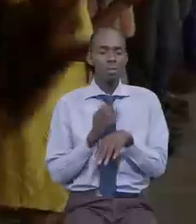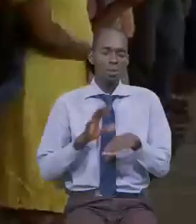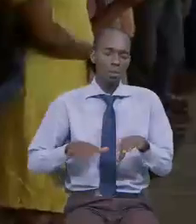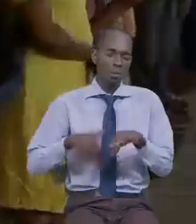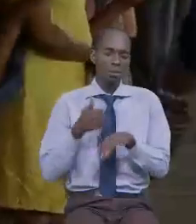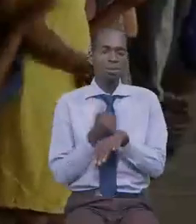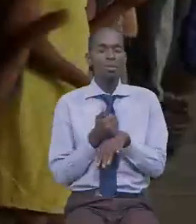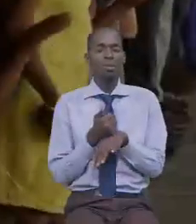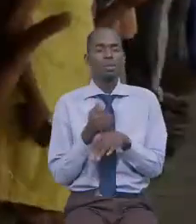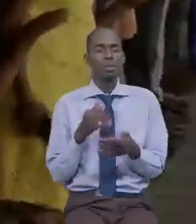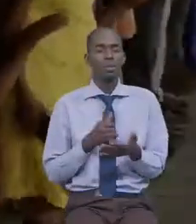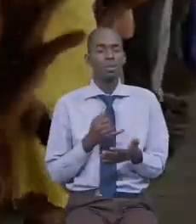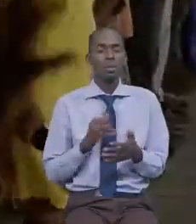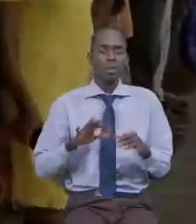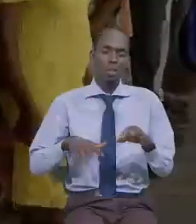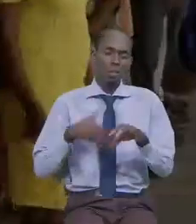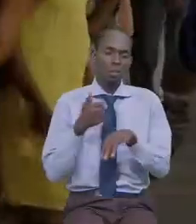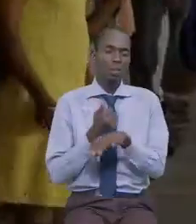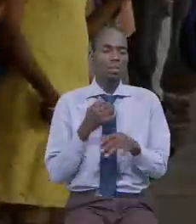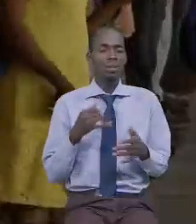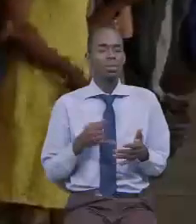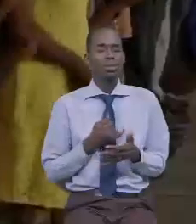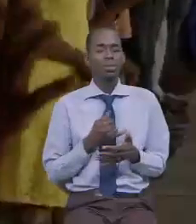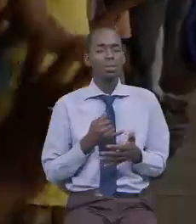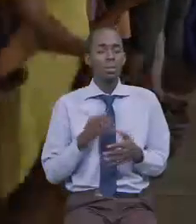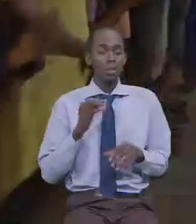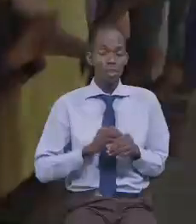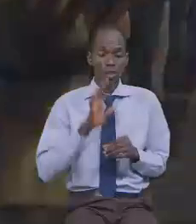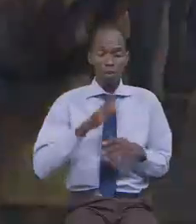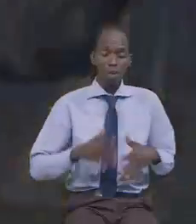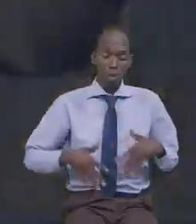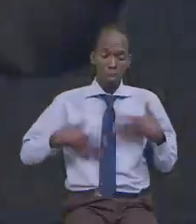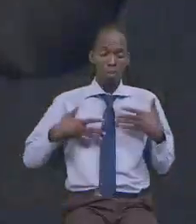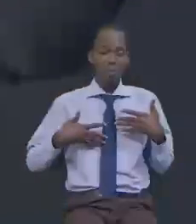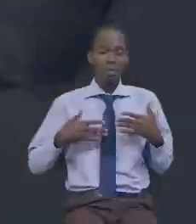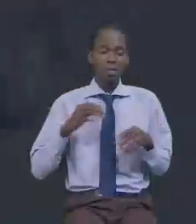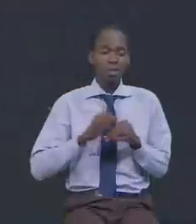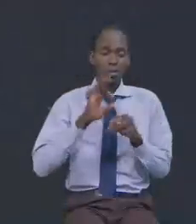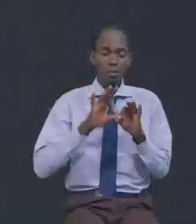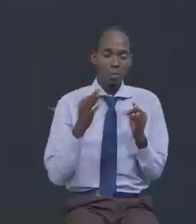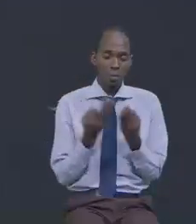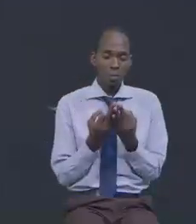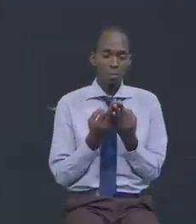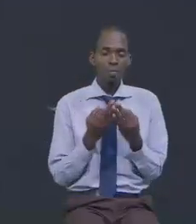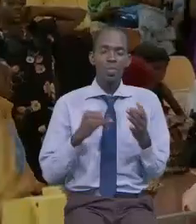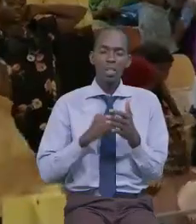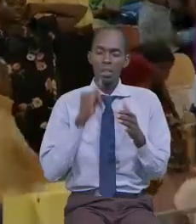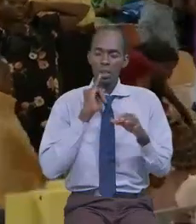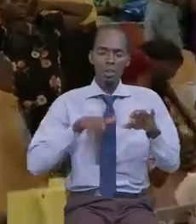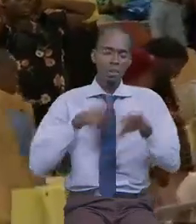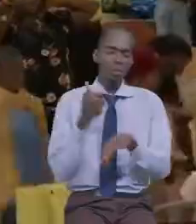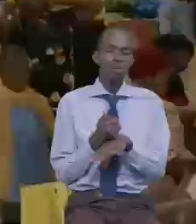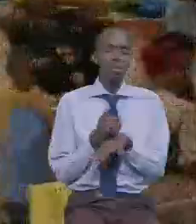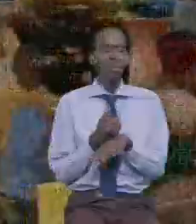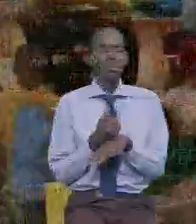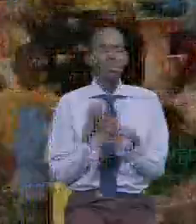Confirmed. Confirmed. In your life, your family, confirmed.